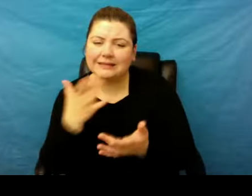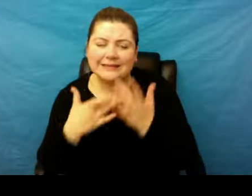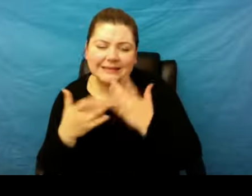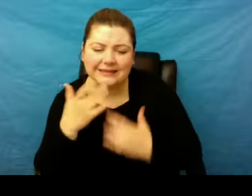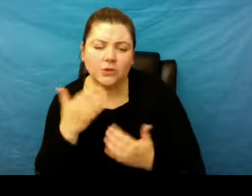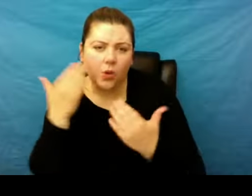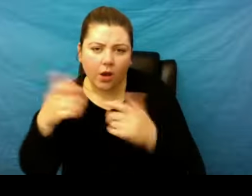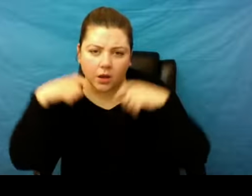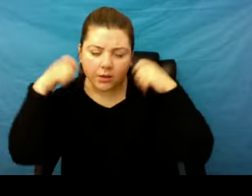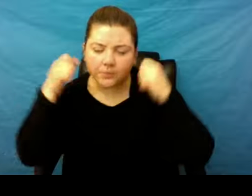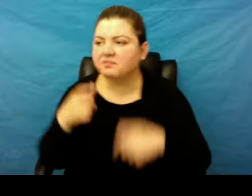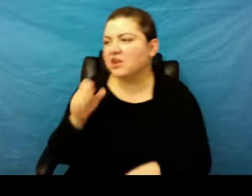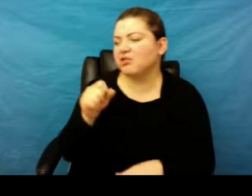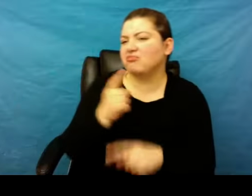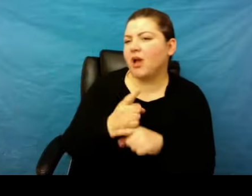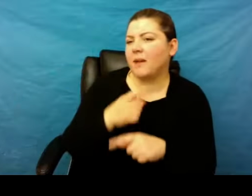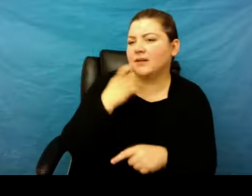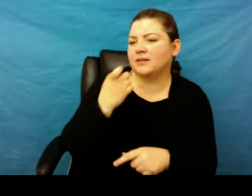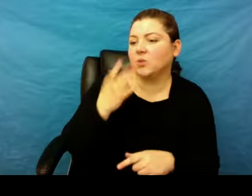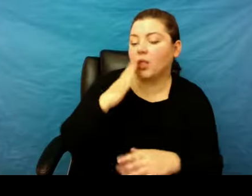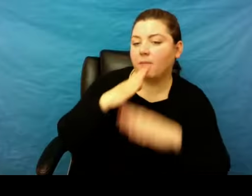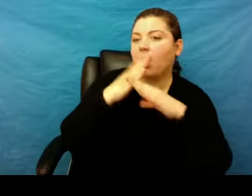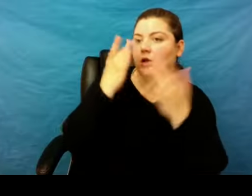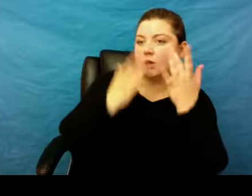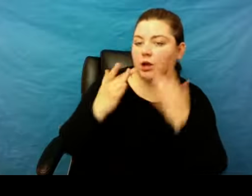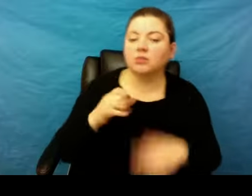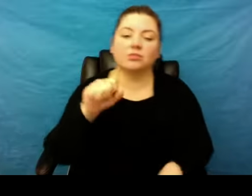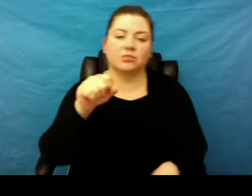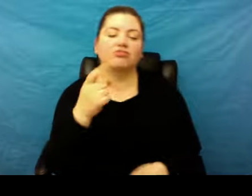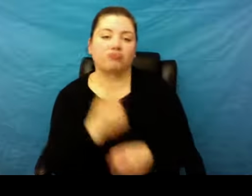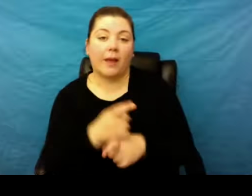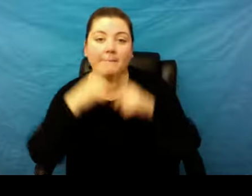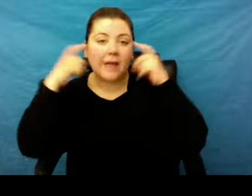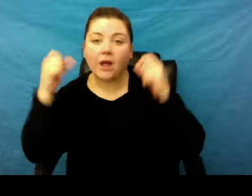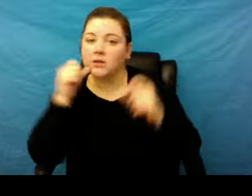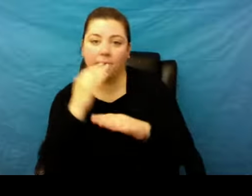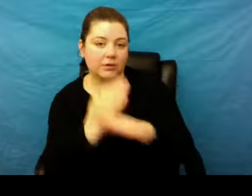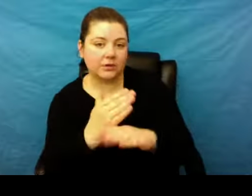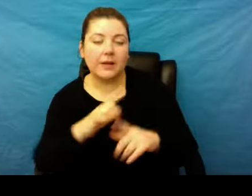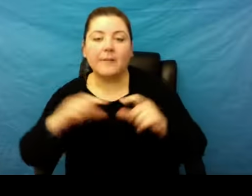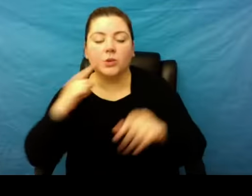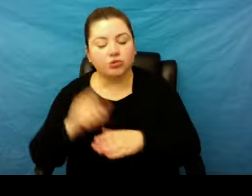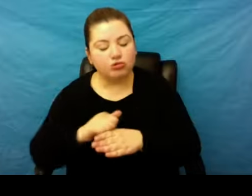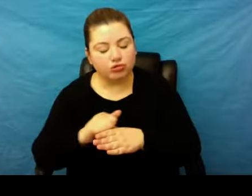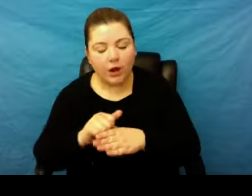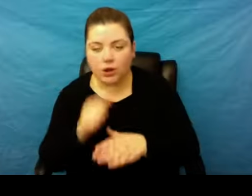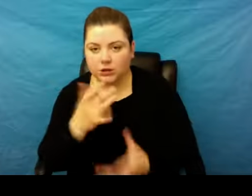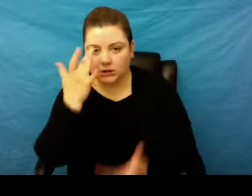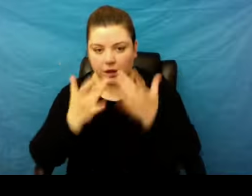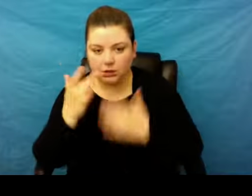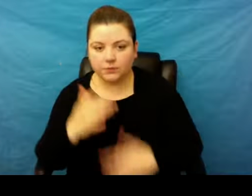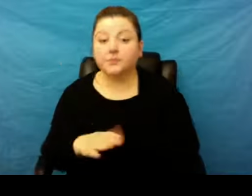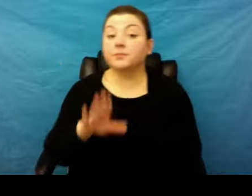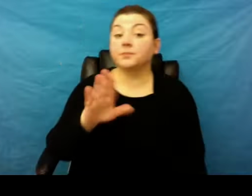disease. This is only preventing you from touching your face. Okay, John Regan. To interrupt, if you don't have